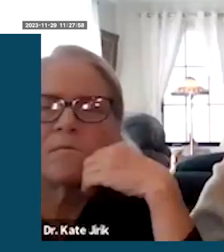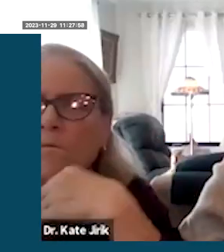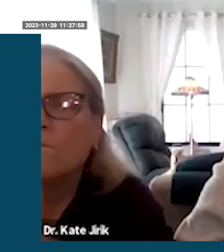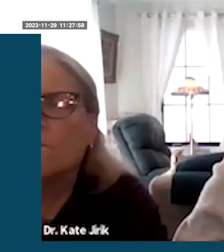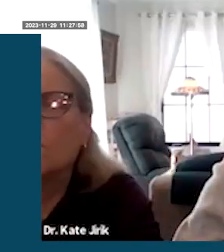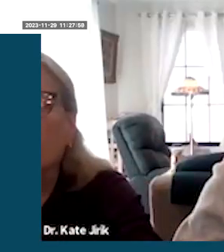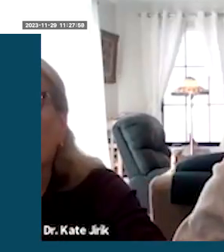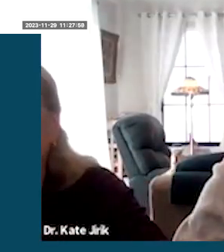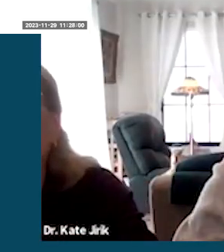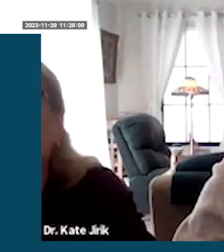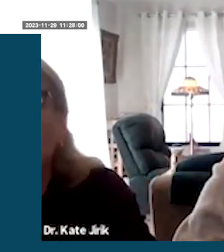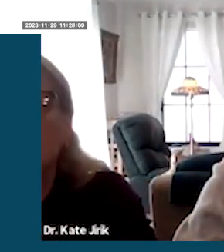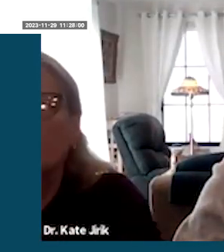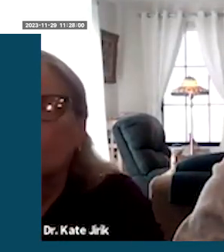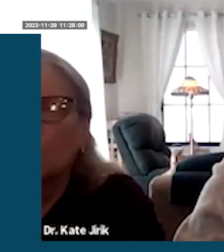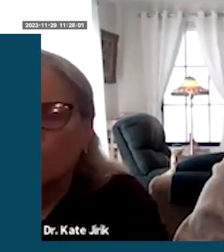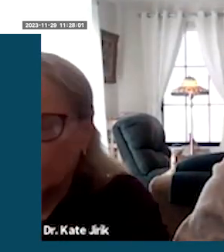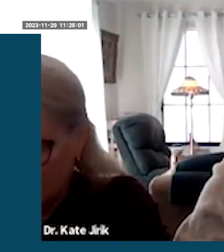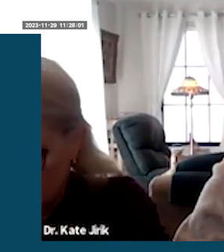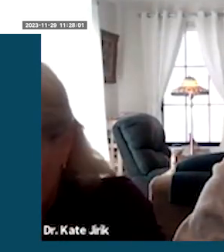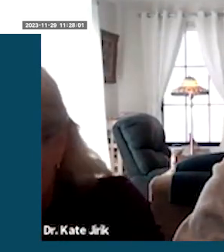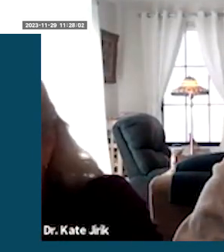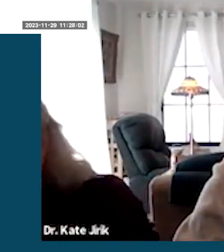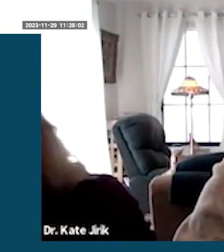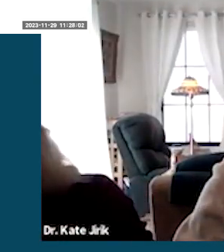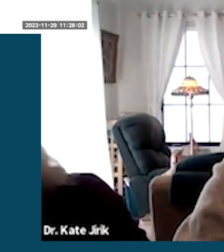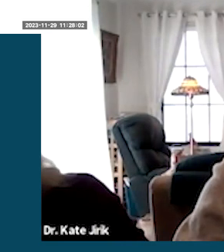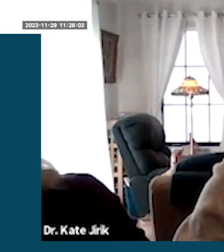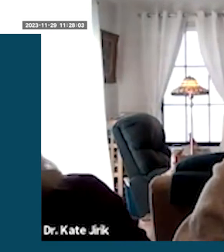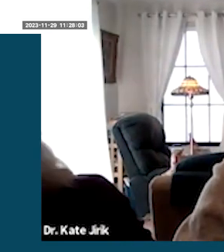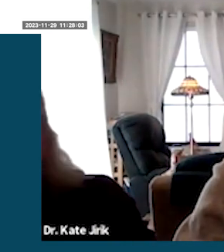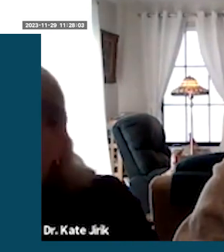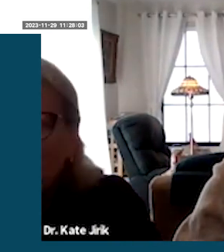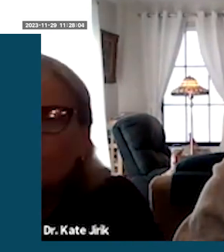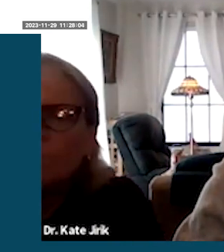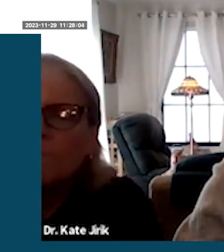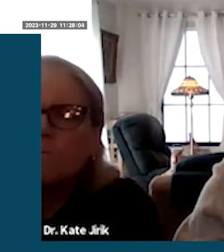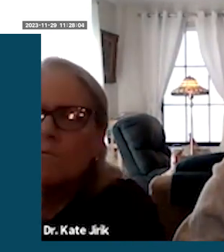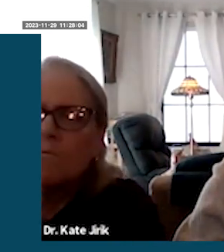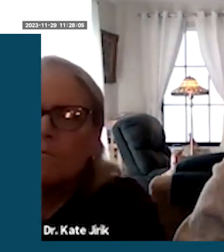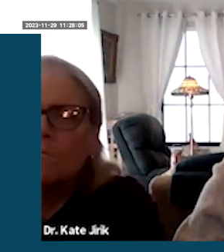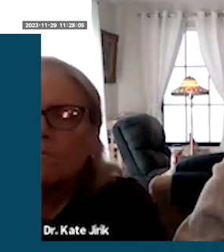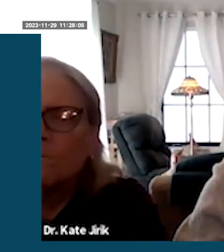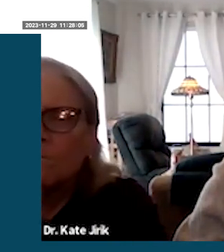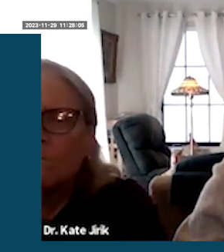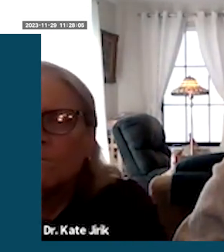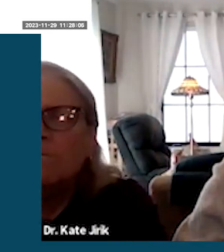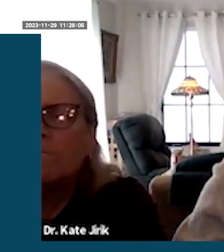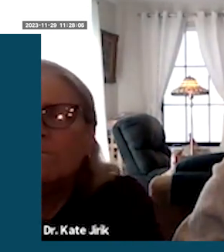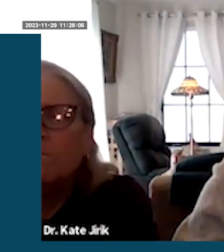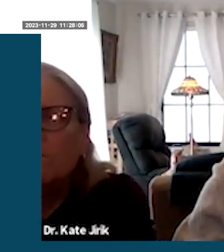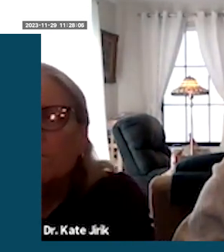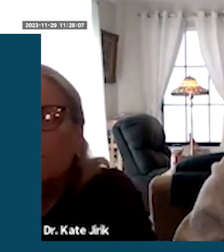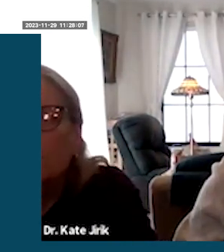First, talk to me and wait for my answer. Second, realize that while you might want me out of my wheelchair to do the exam, I